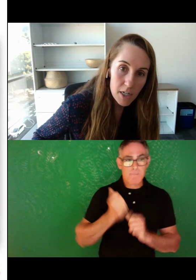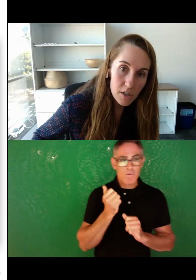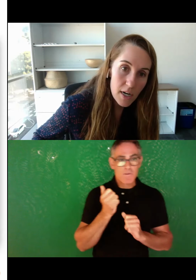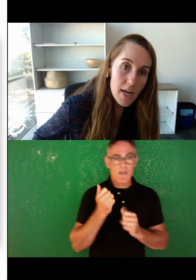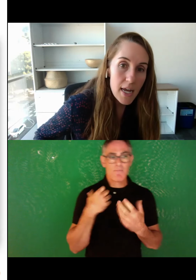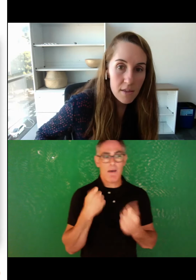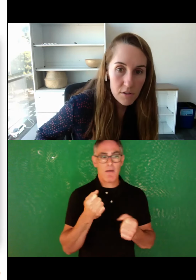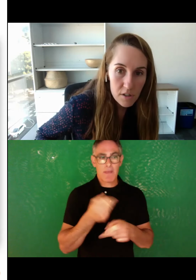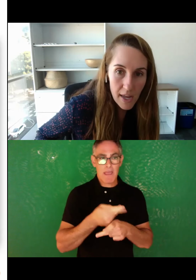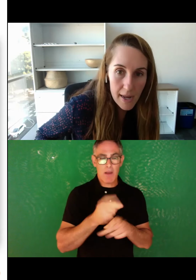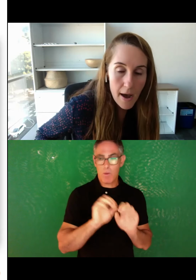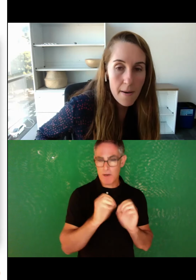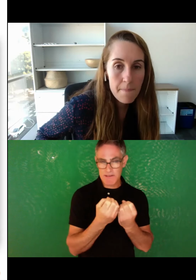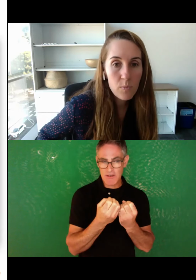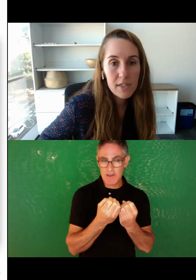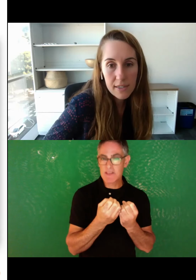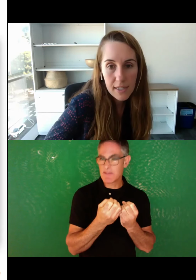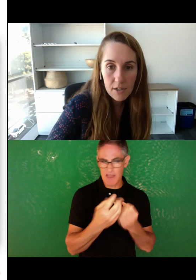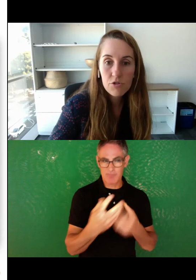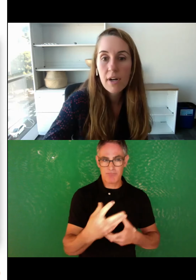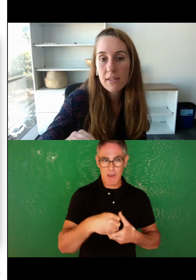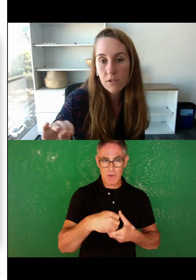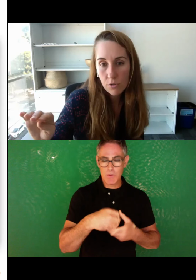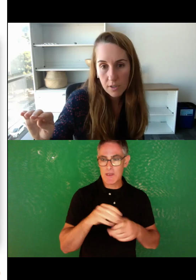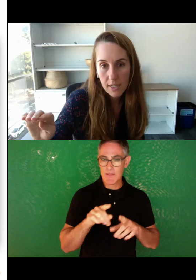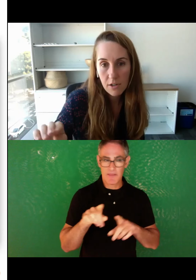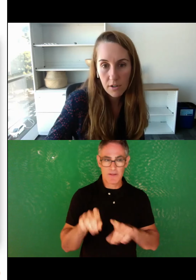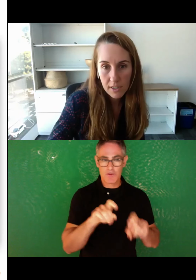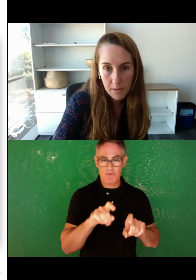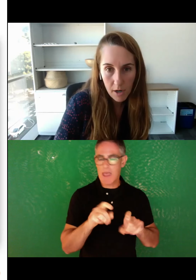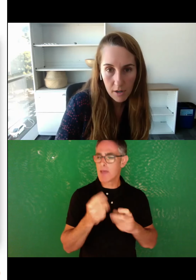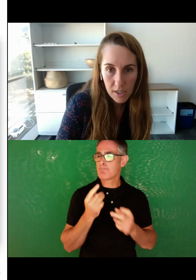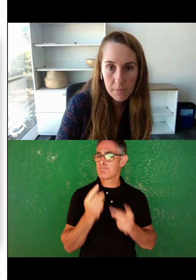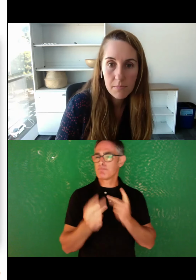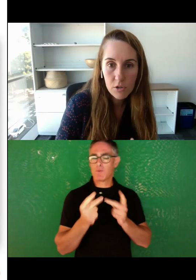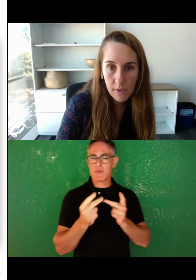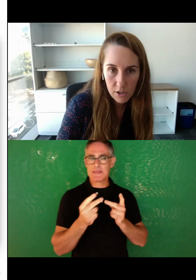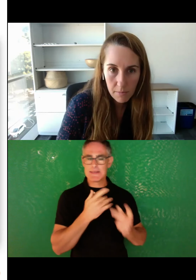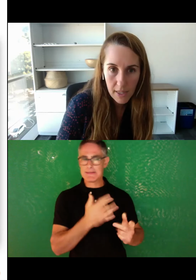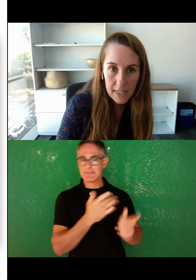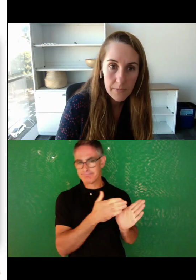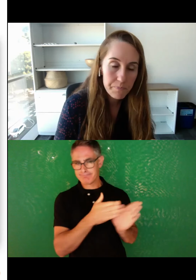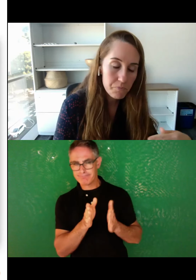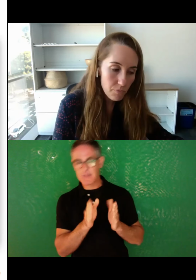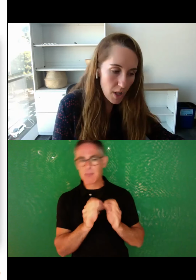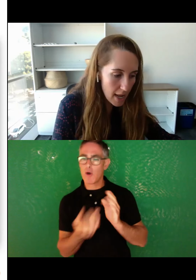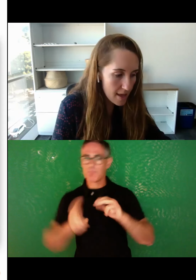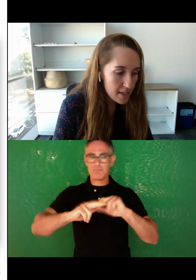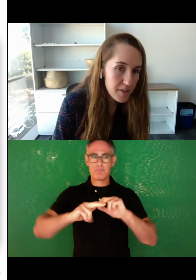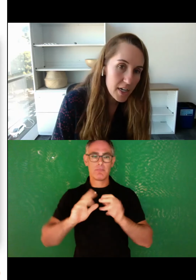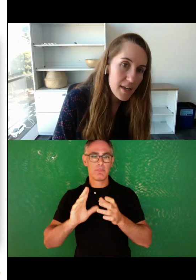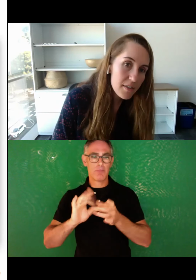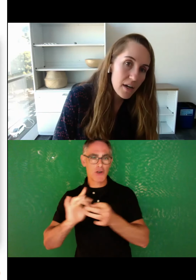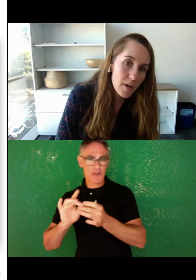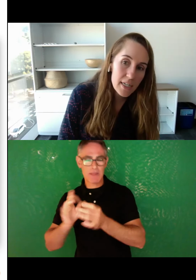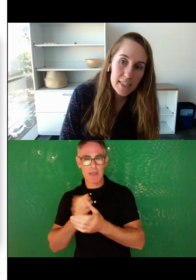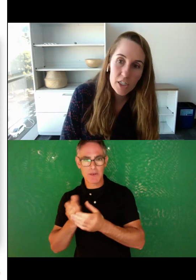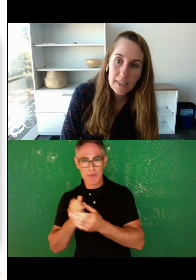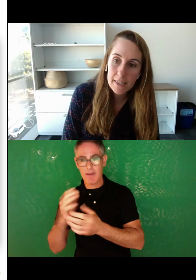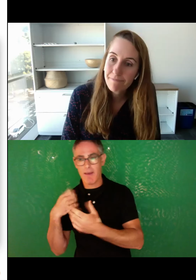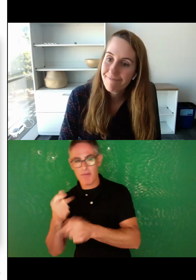that are measured in the survey, we see trends towards increasing partnerships between AAAs and these various